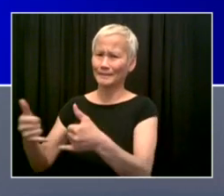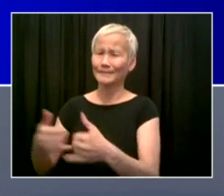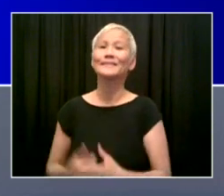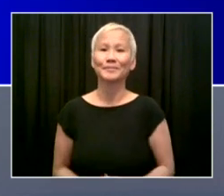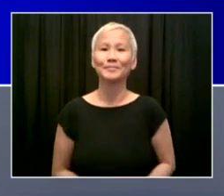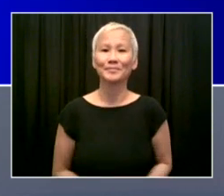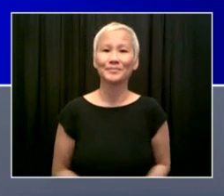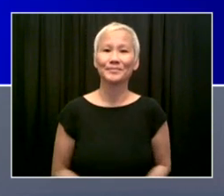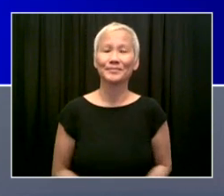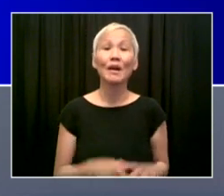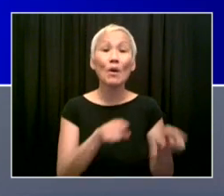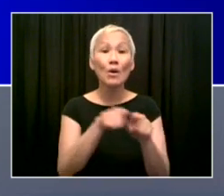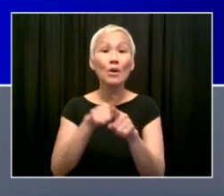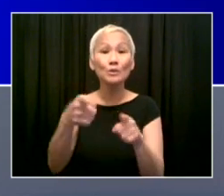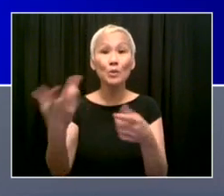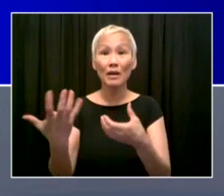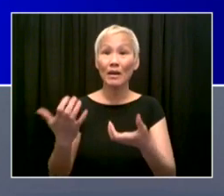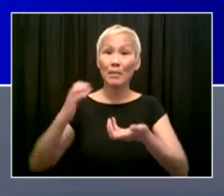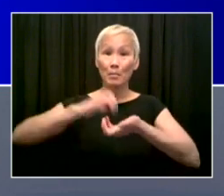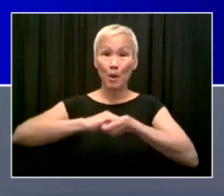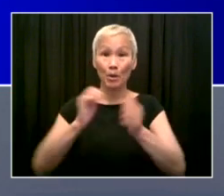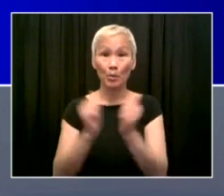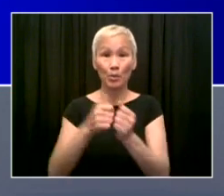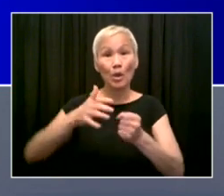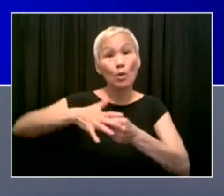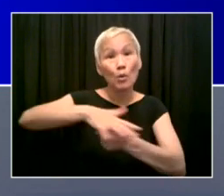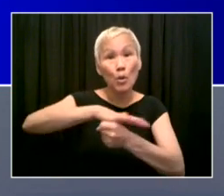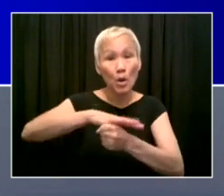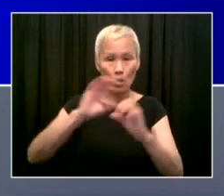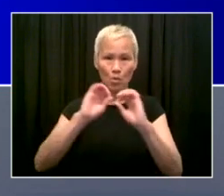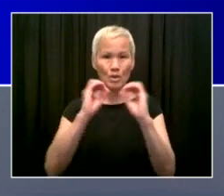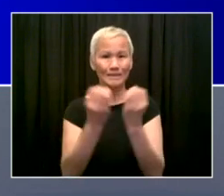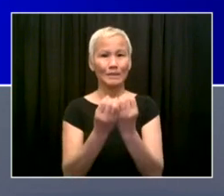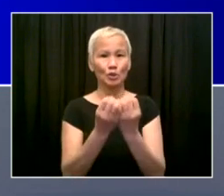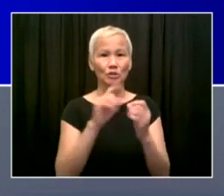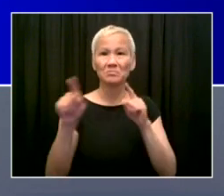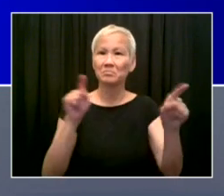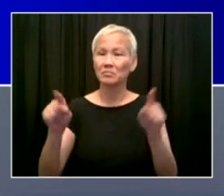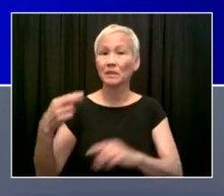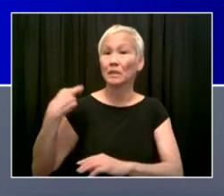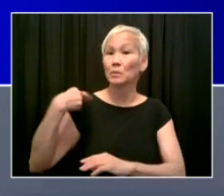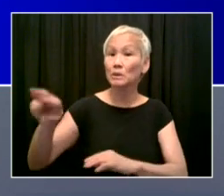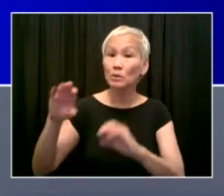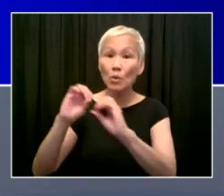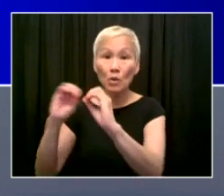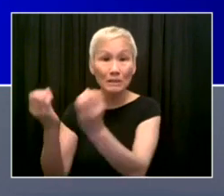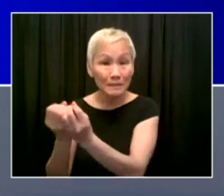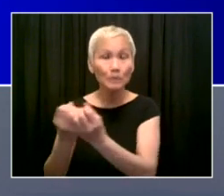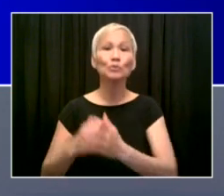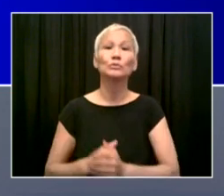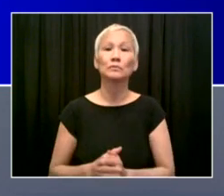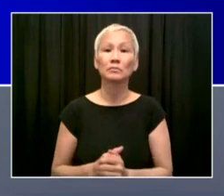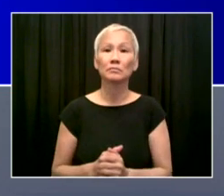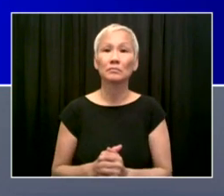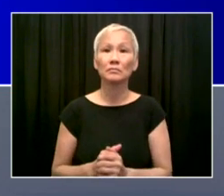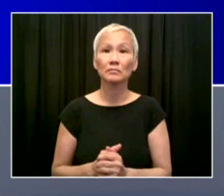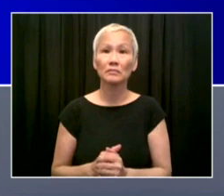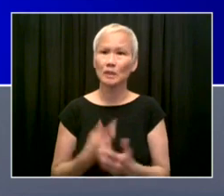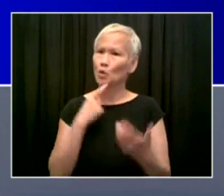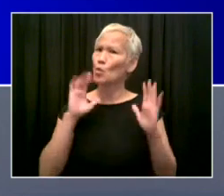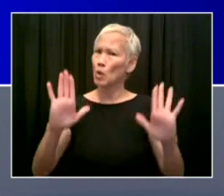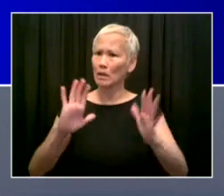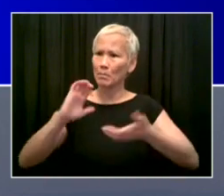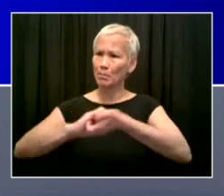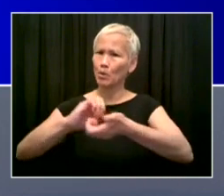worship, very, very popular. That's going to be incredibly helpful because it brings money back into the community for everyone who gets vaccinated through